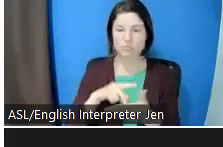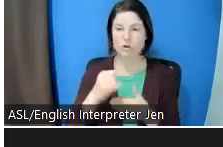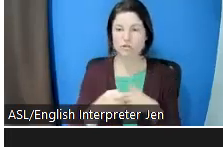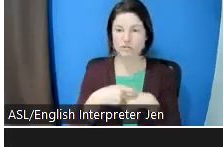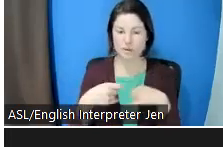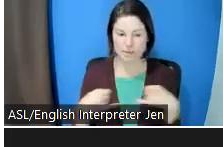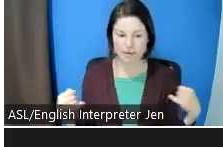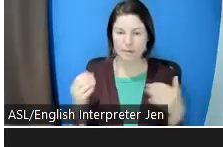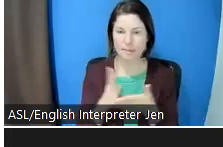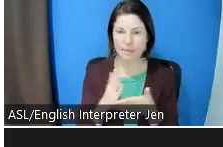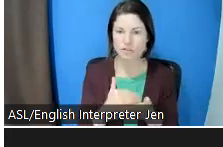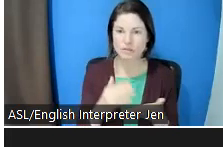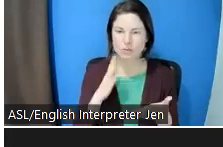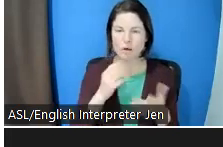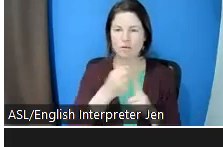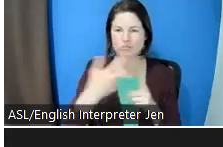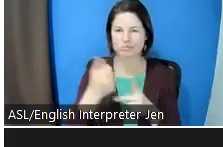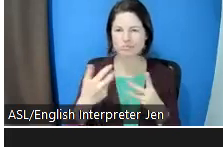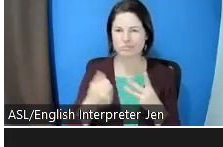separately.